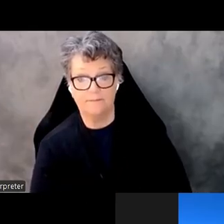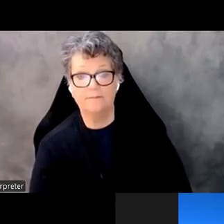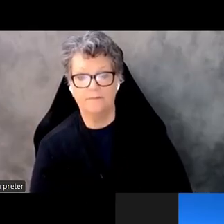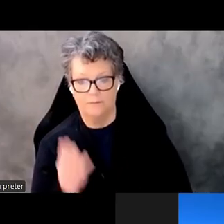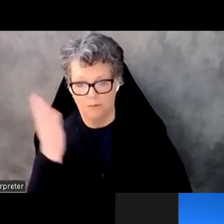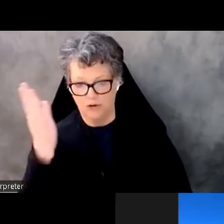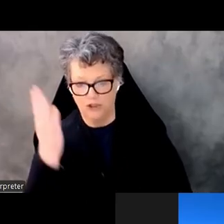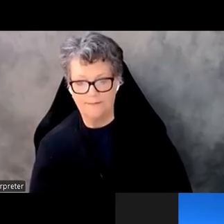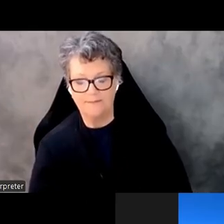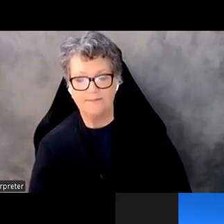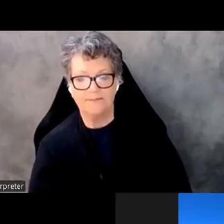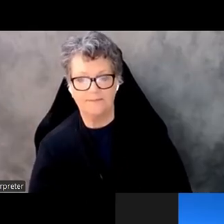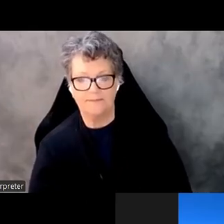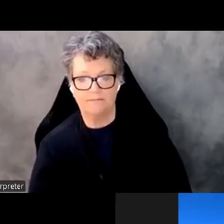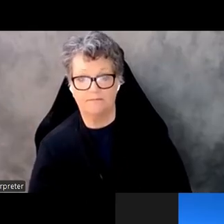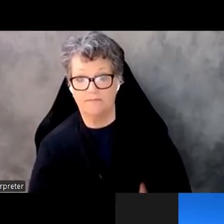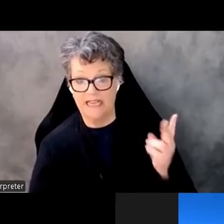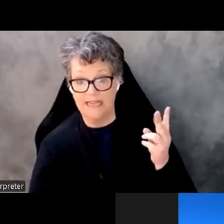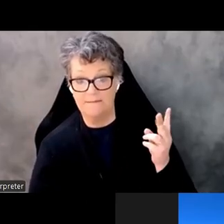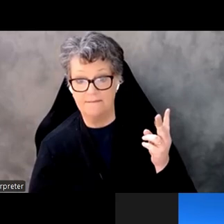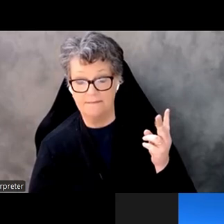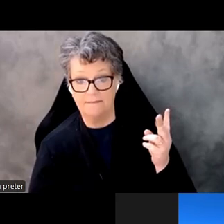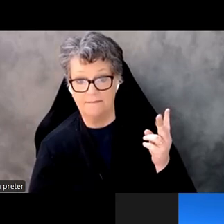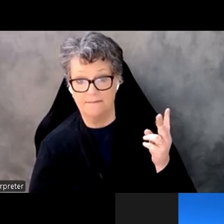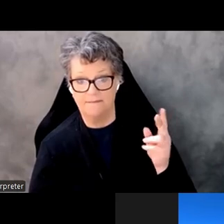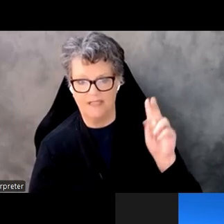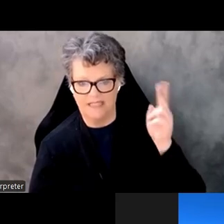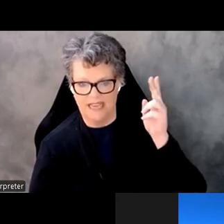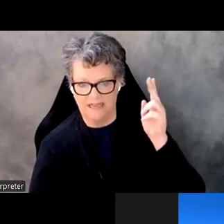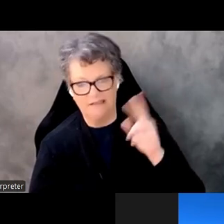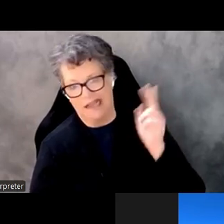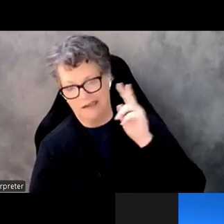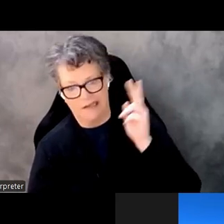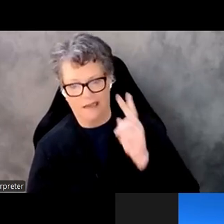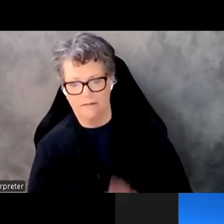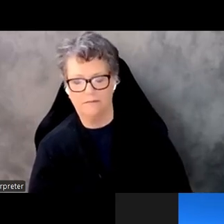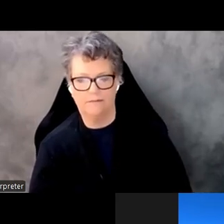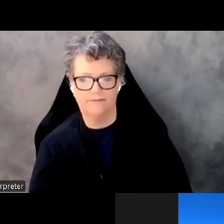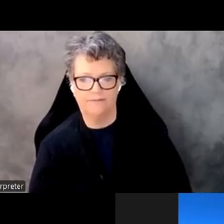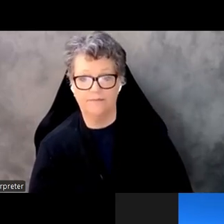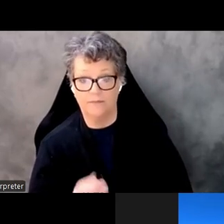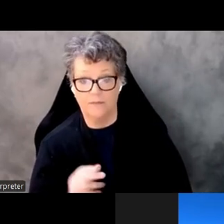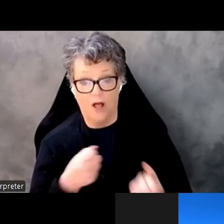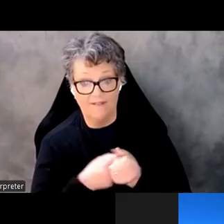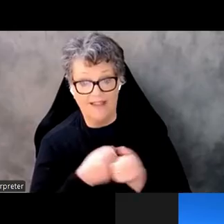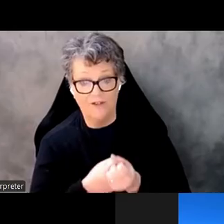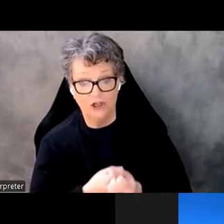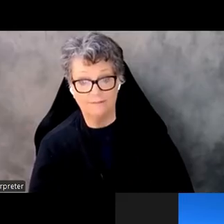moved. Seconded? Second. All in favor?